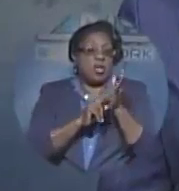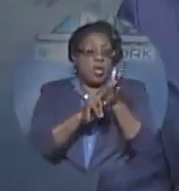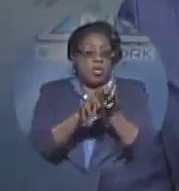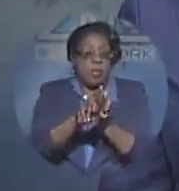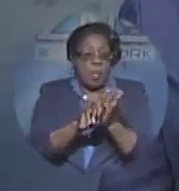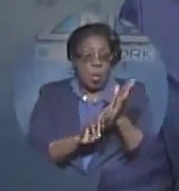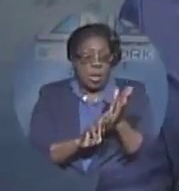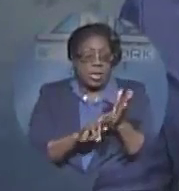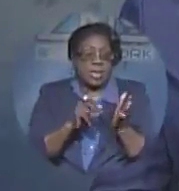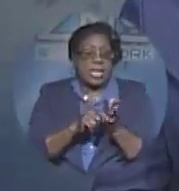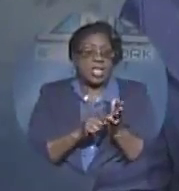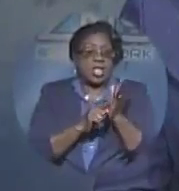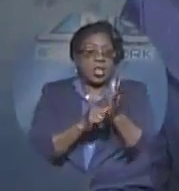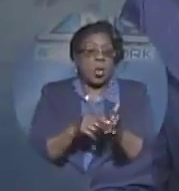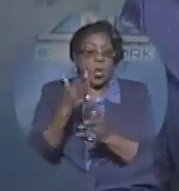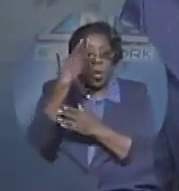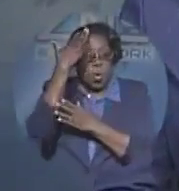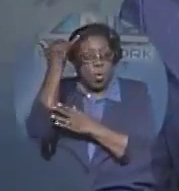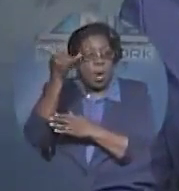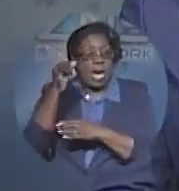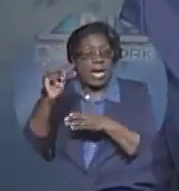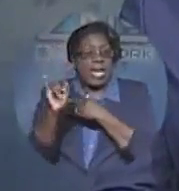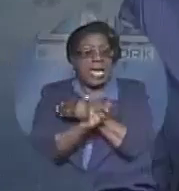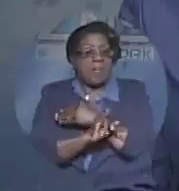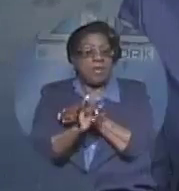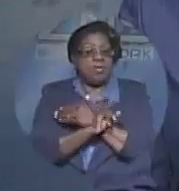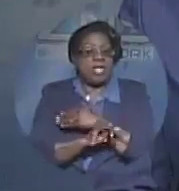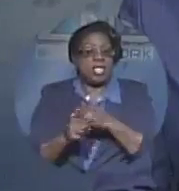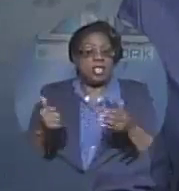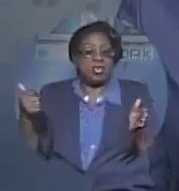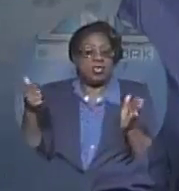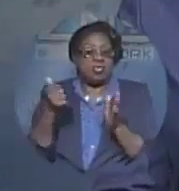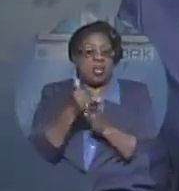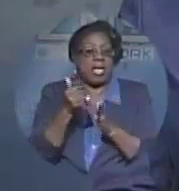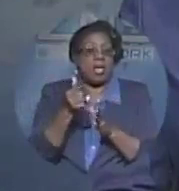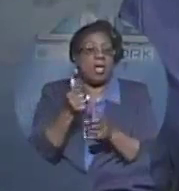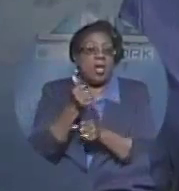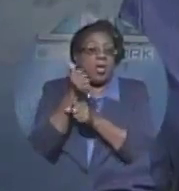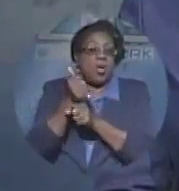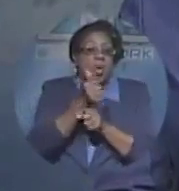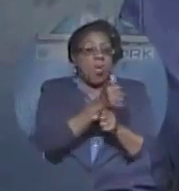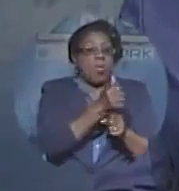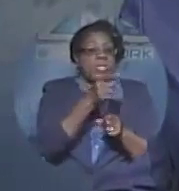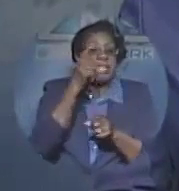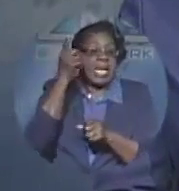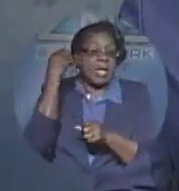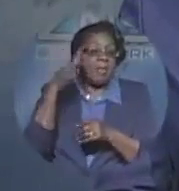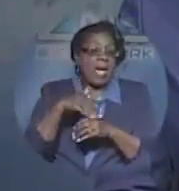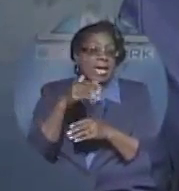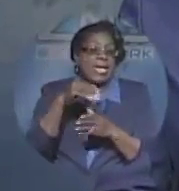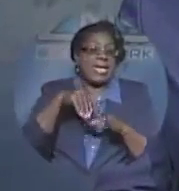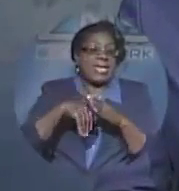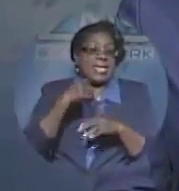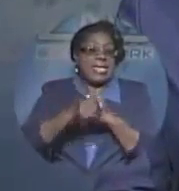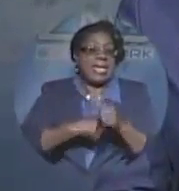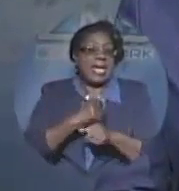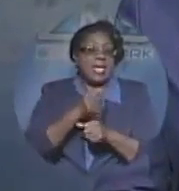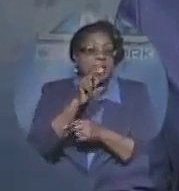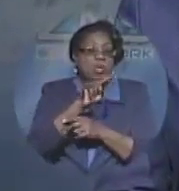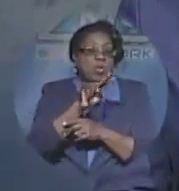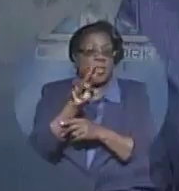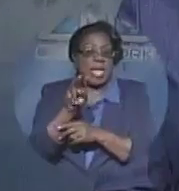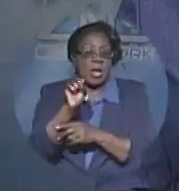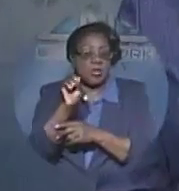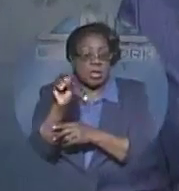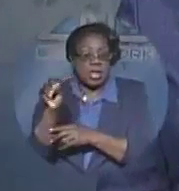real reason why an immigration strike was held back in 2005. And it wasn't for administrative reasons, as previously